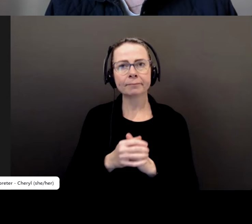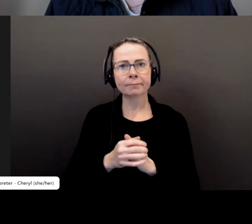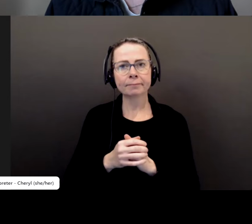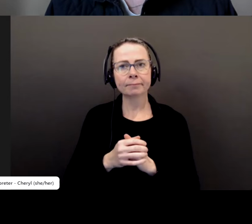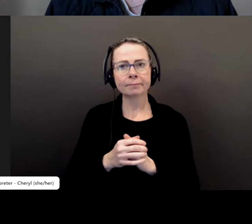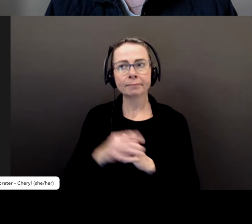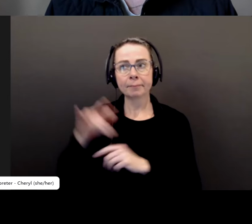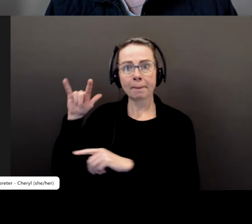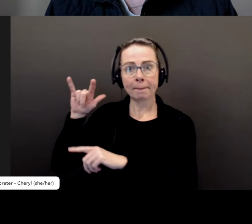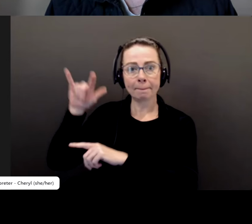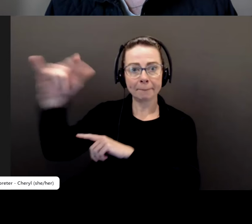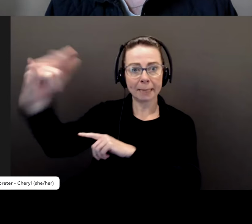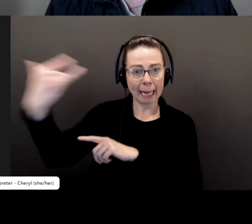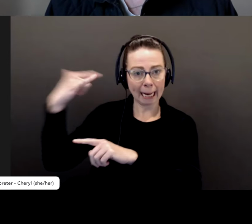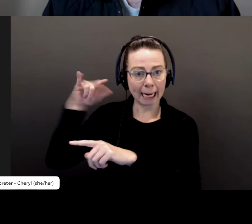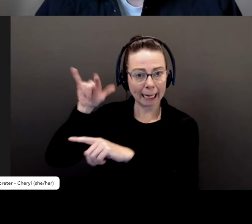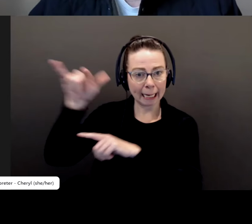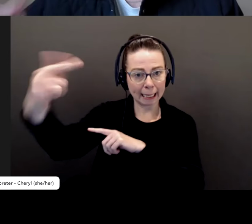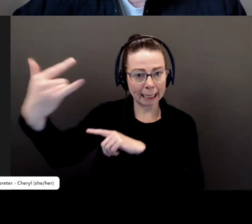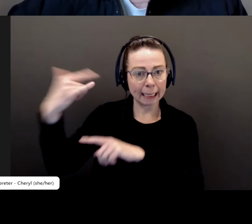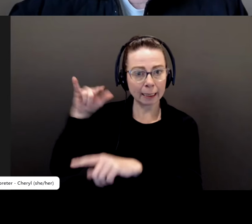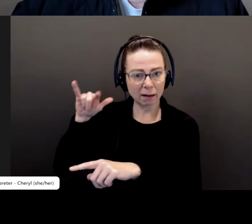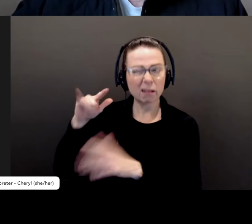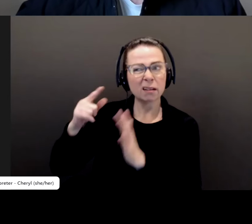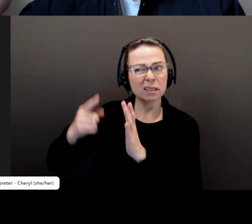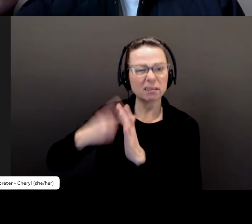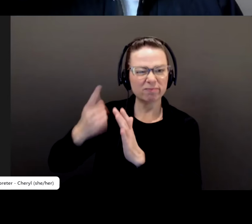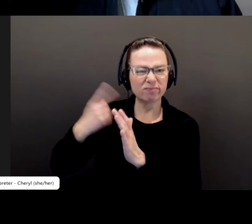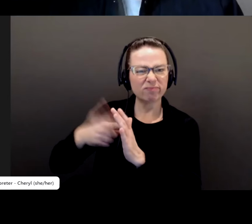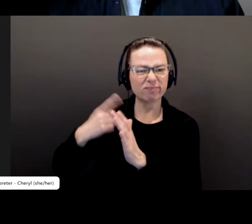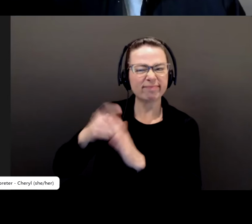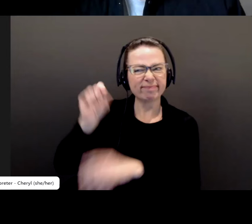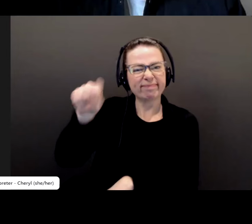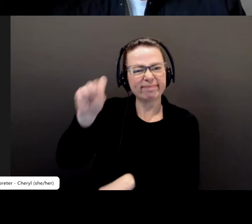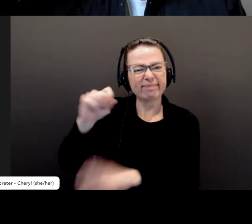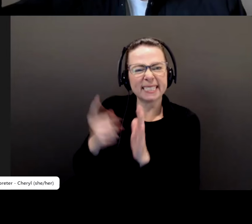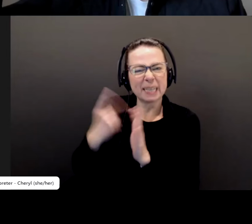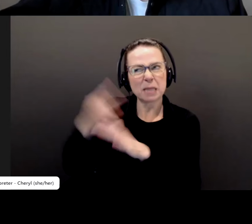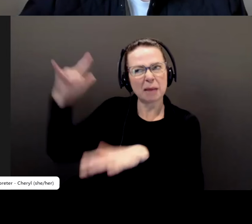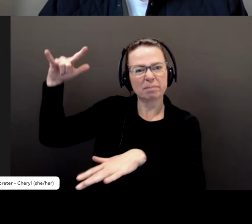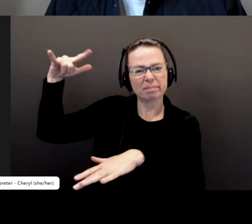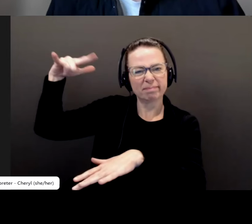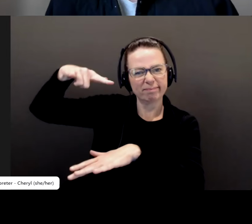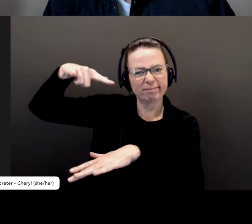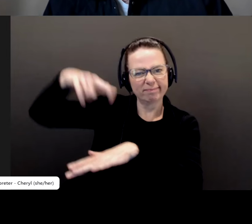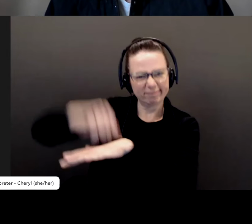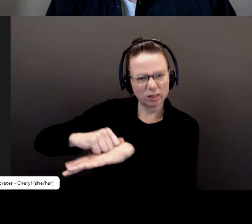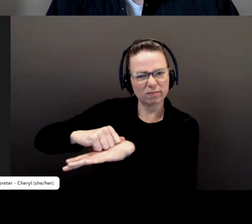of magnitude more people die in like from vehicle fatalities, but it's not like, it's not the big thing that gets the